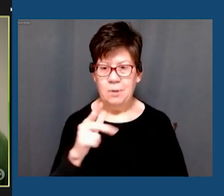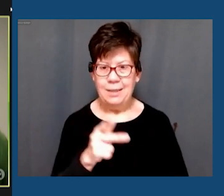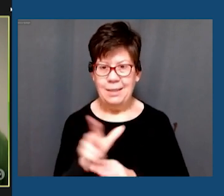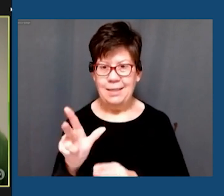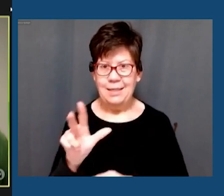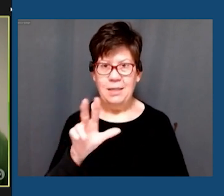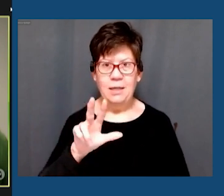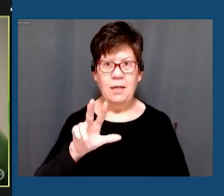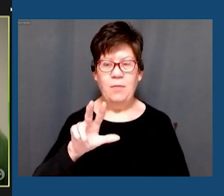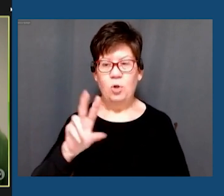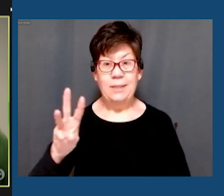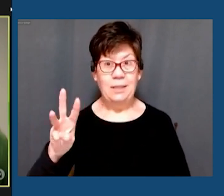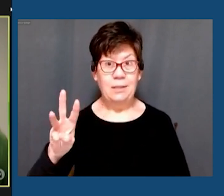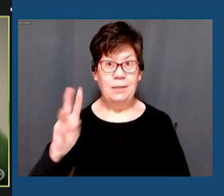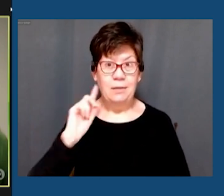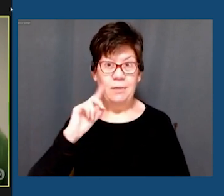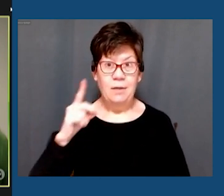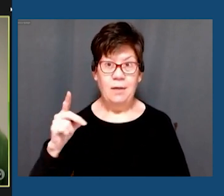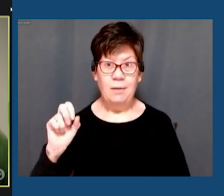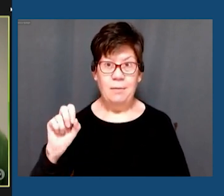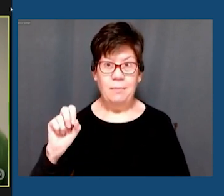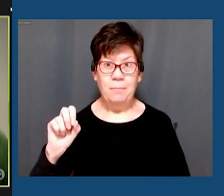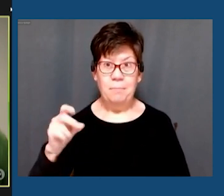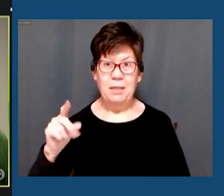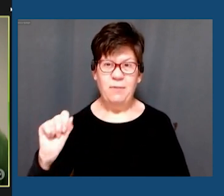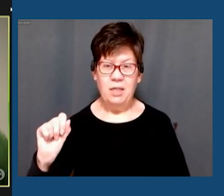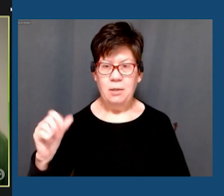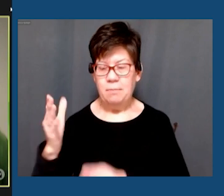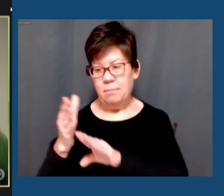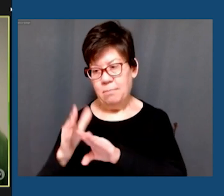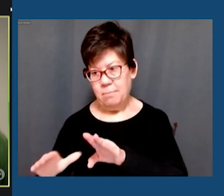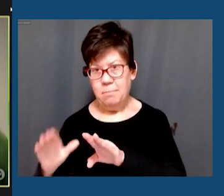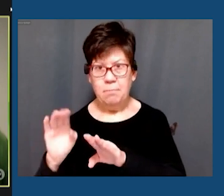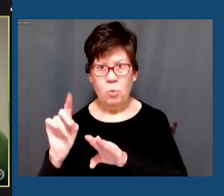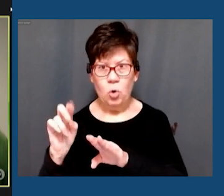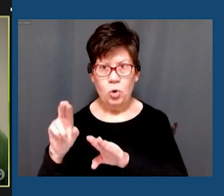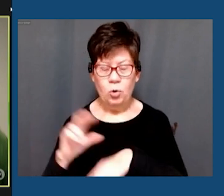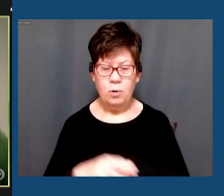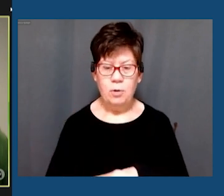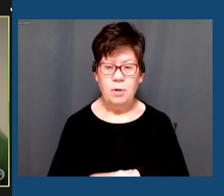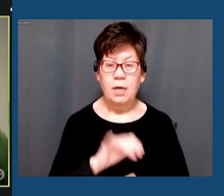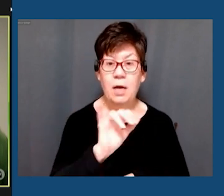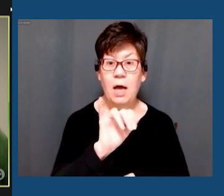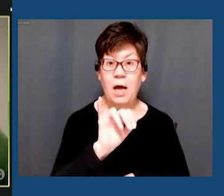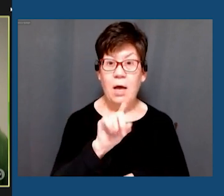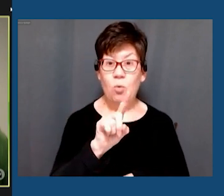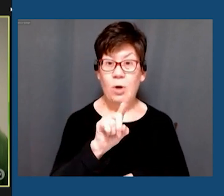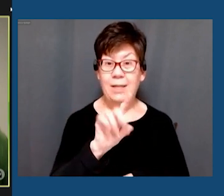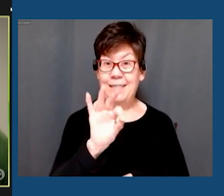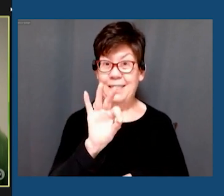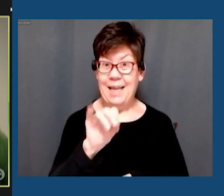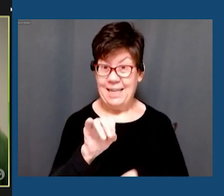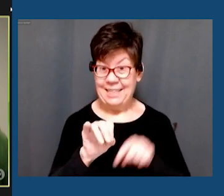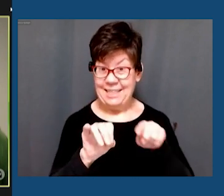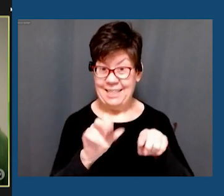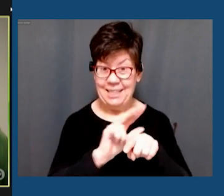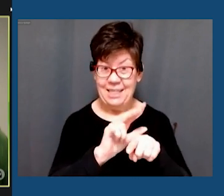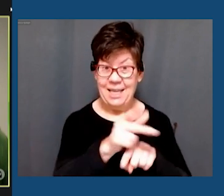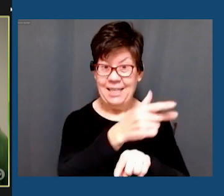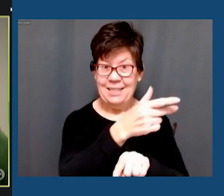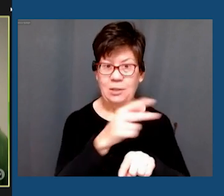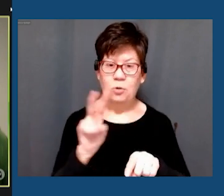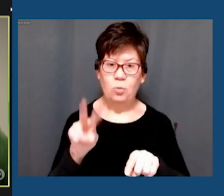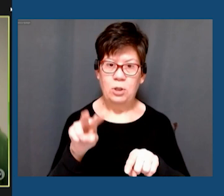the Pennsylvania border, and then on the Niagara Thruway, which is I-190, exit 22,